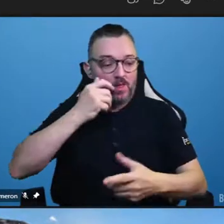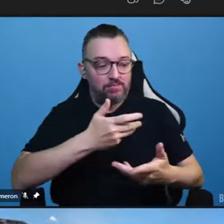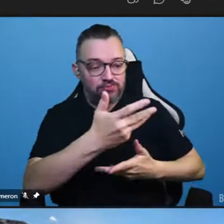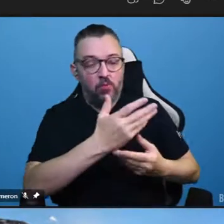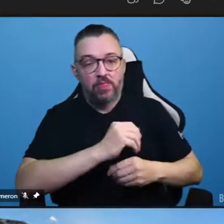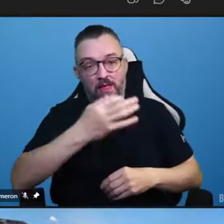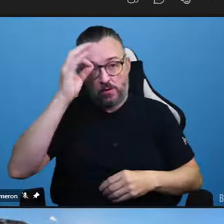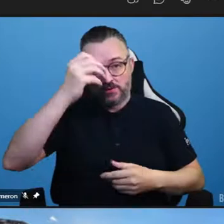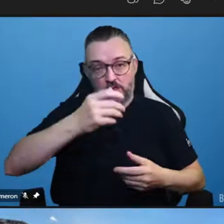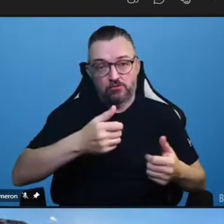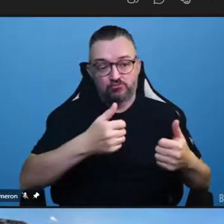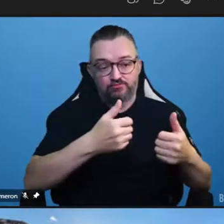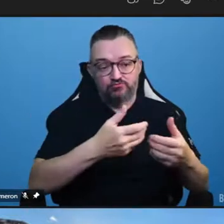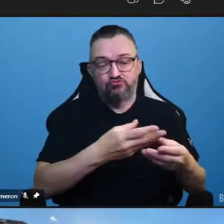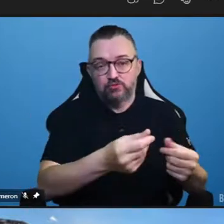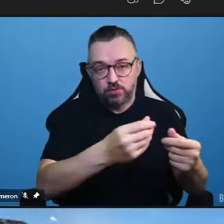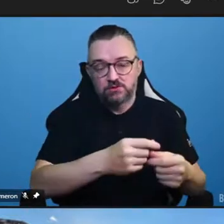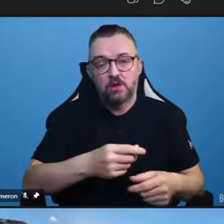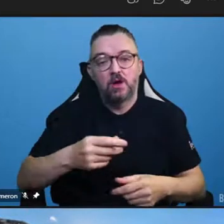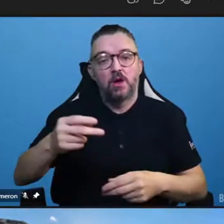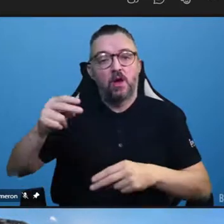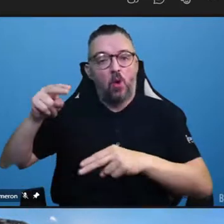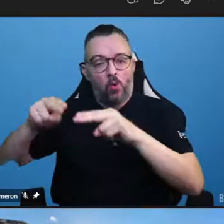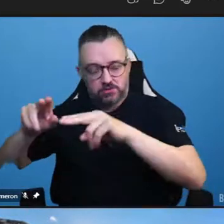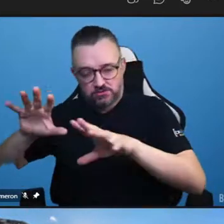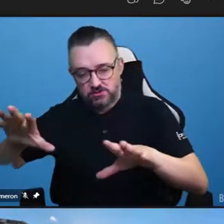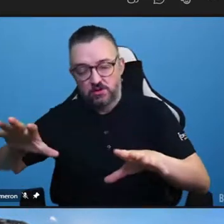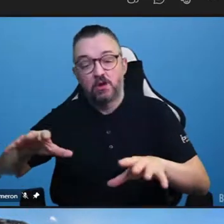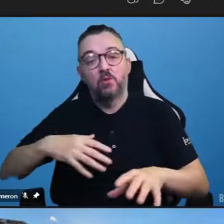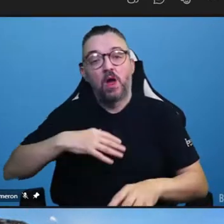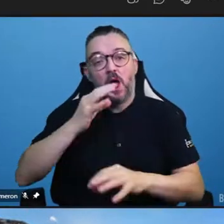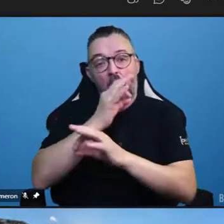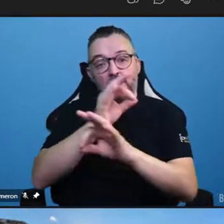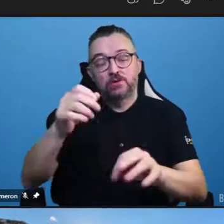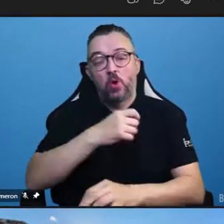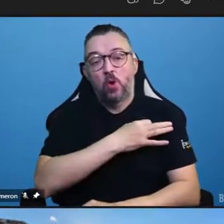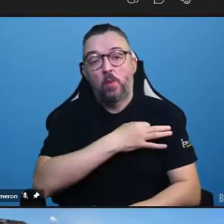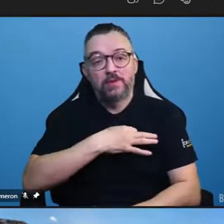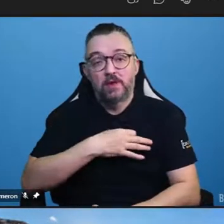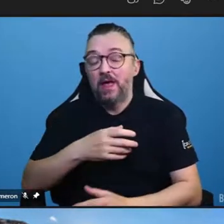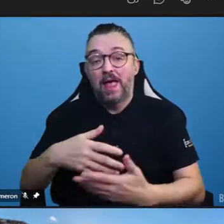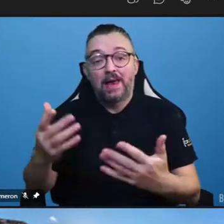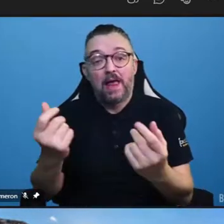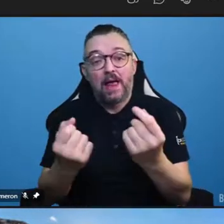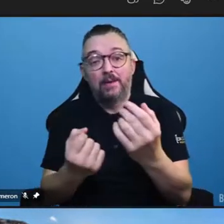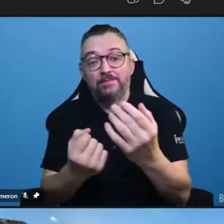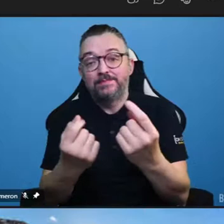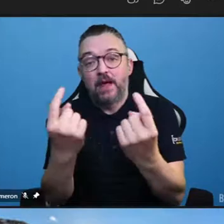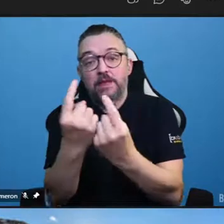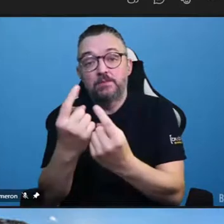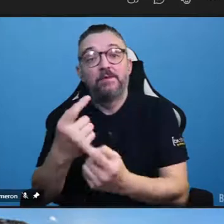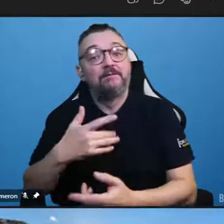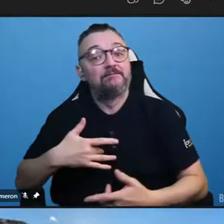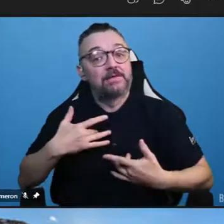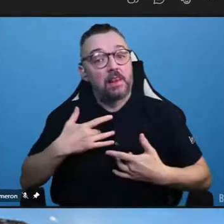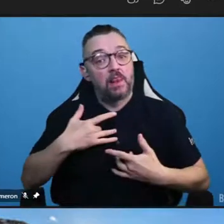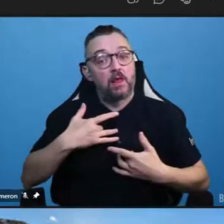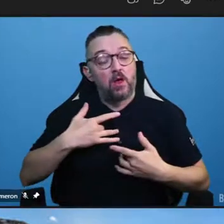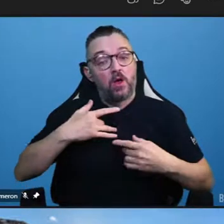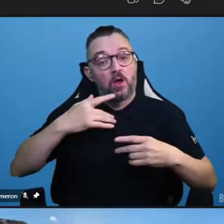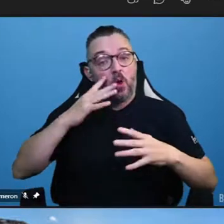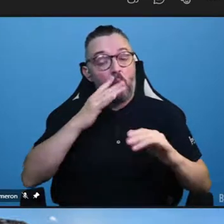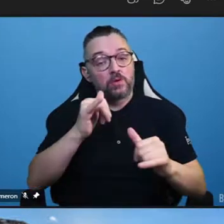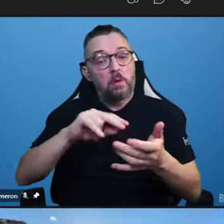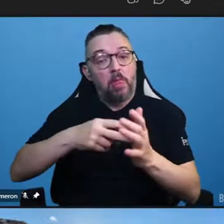and with the external audit, but at this point I'm also asking the committee to consider if there's any items that they think should be included in the audit plan